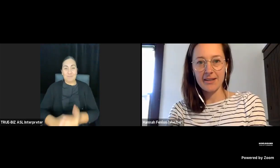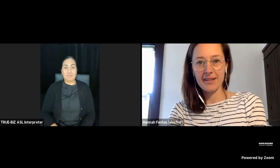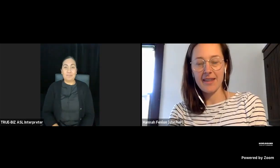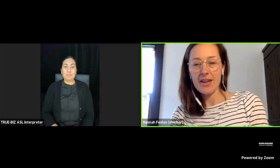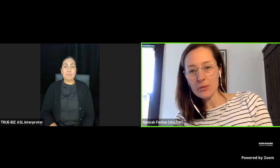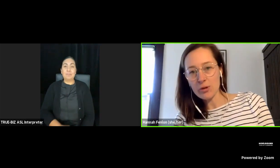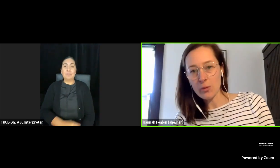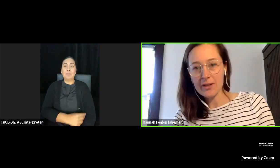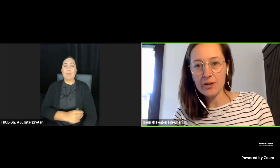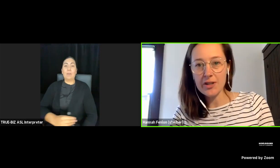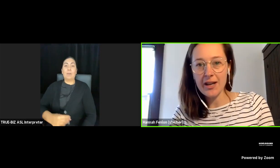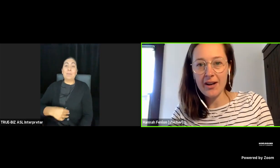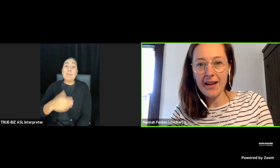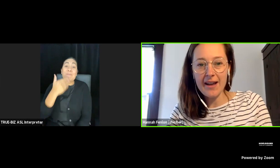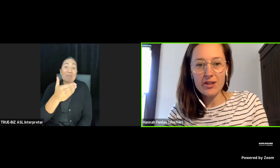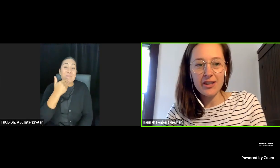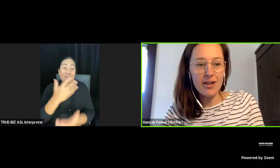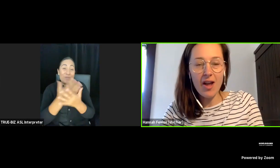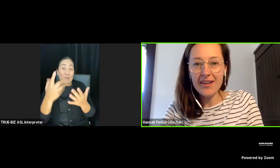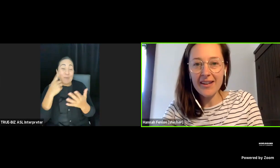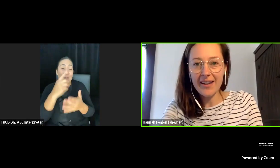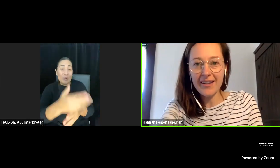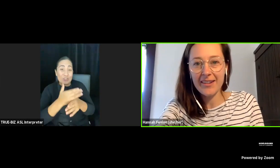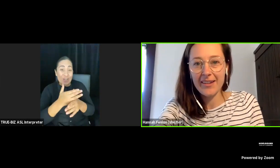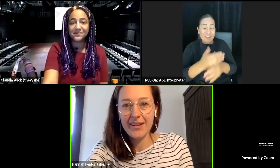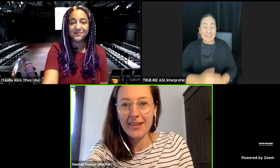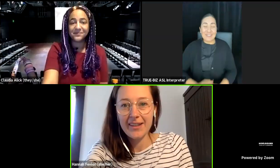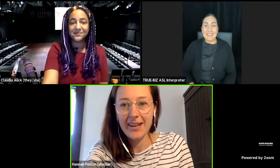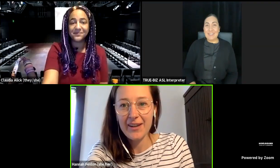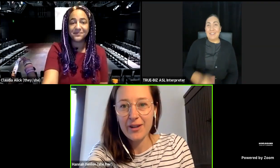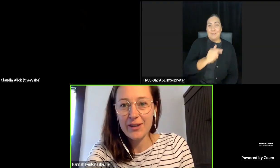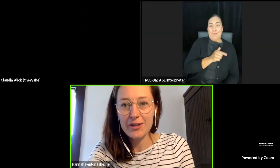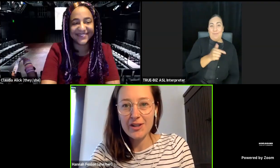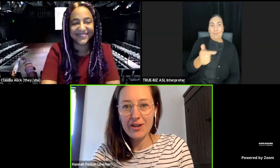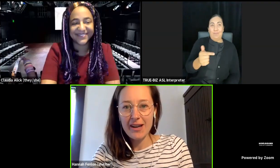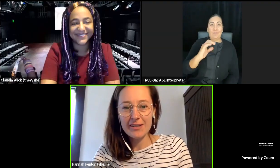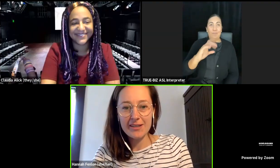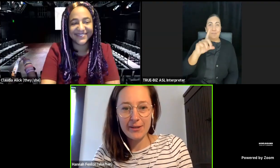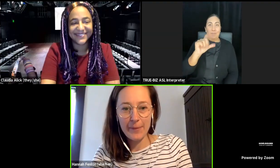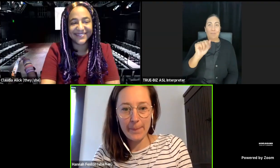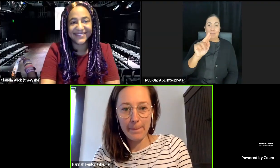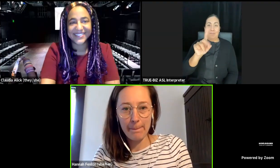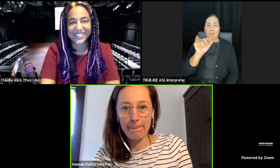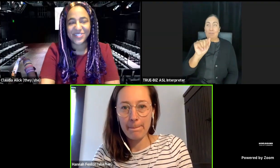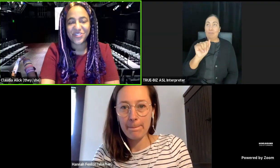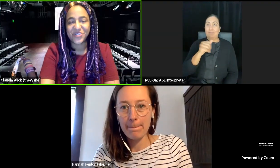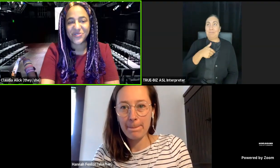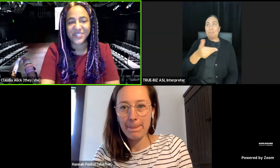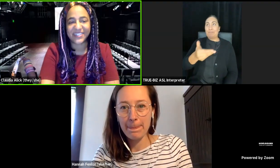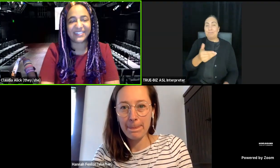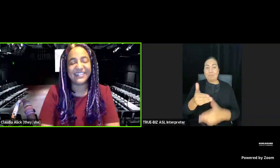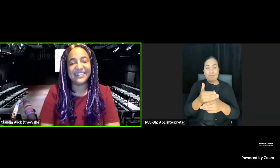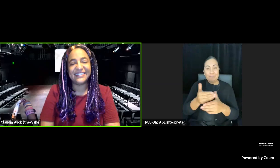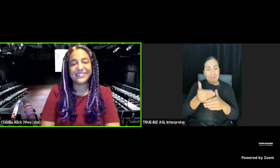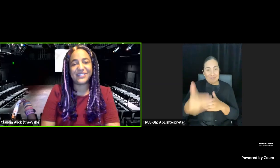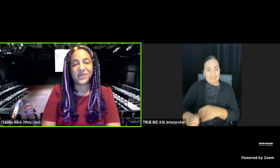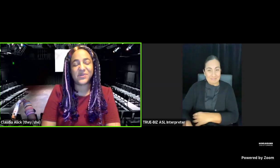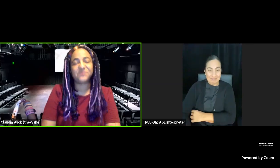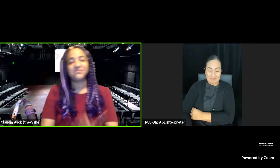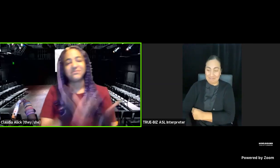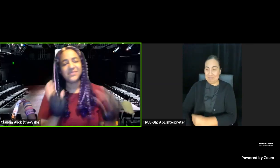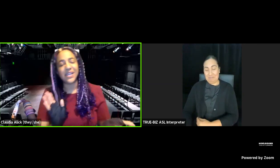conversation. Excellent. Thank you so much for sharing, Ashley. Claudia, can I invite you to share next? Sure.